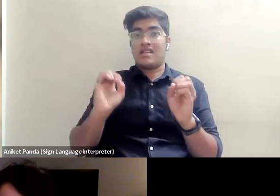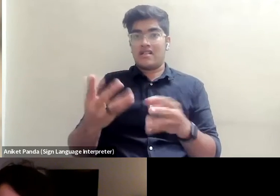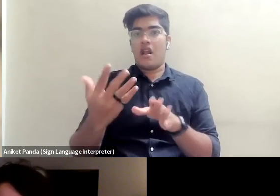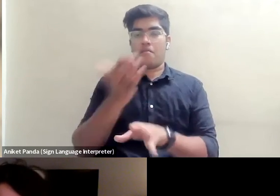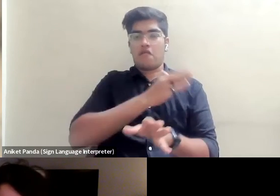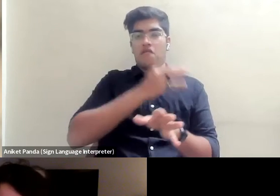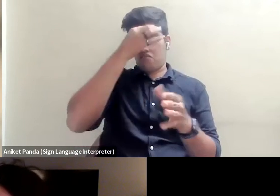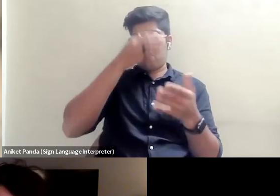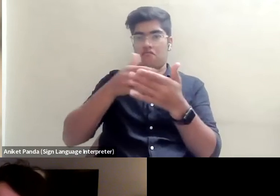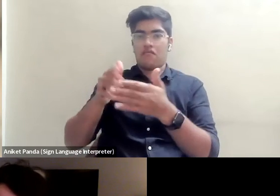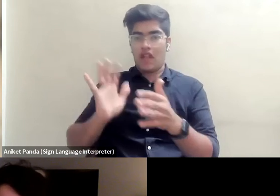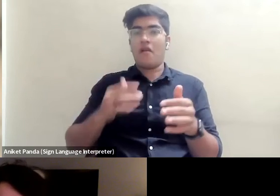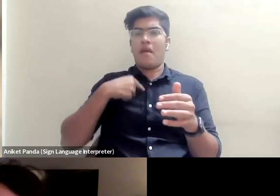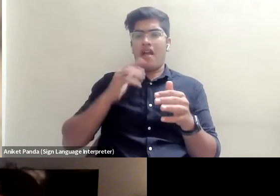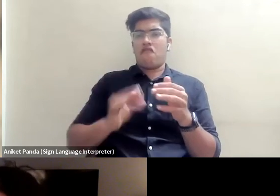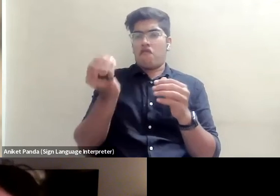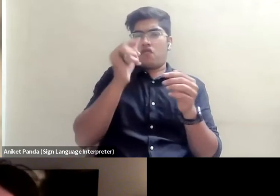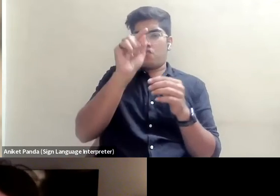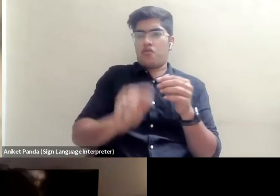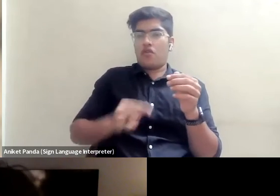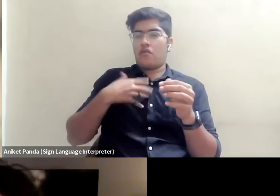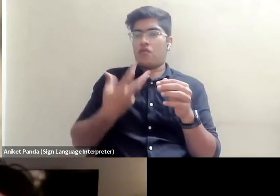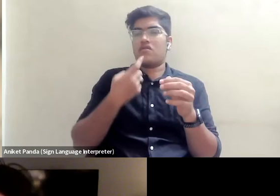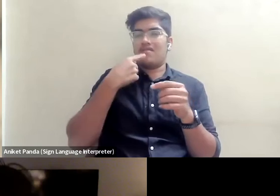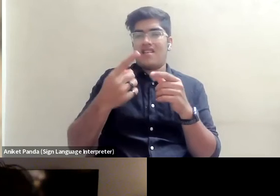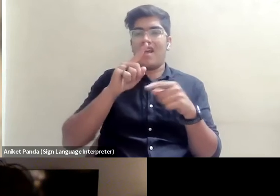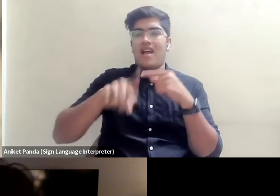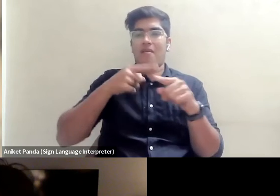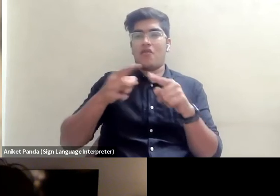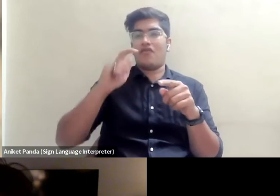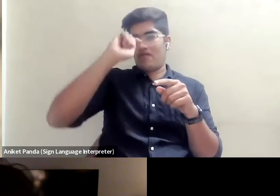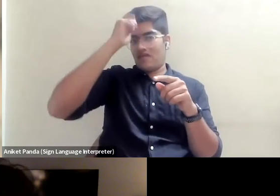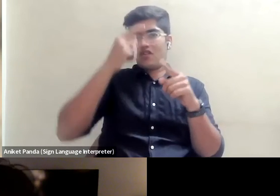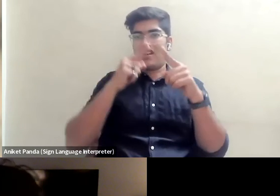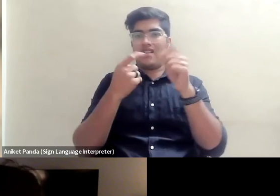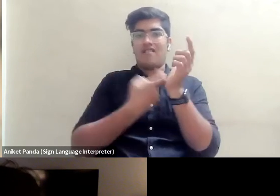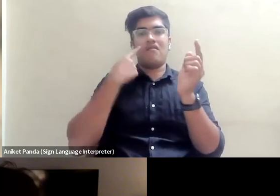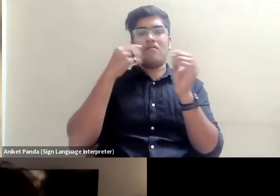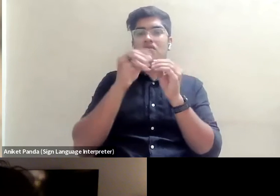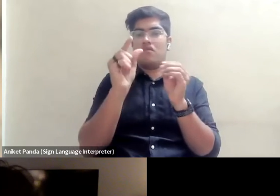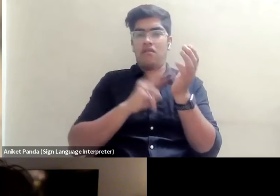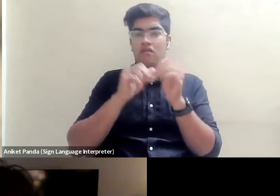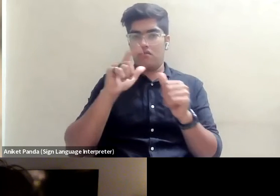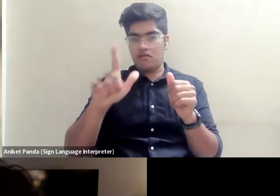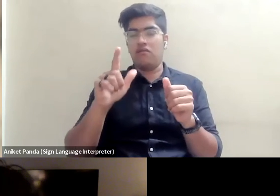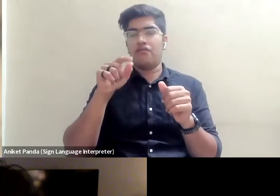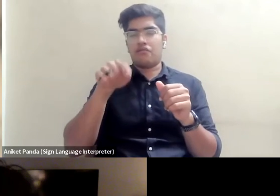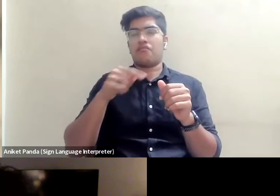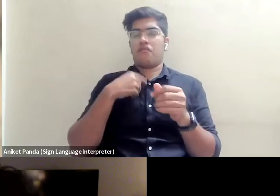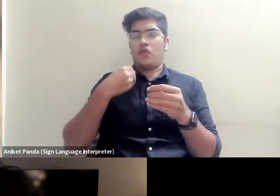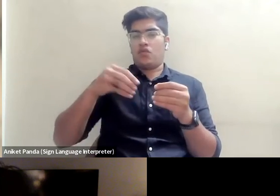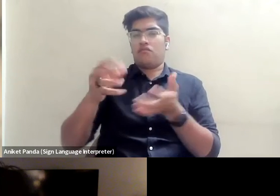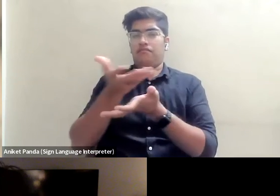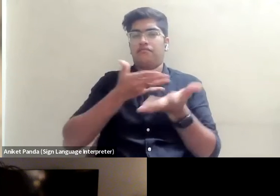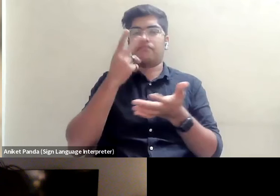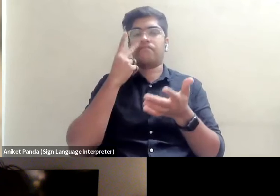I hope we can sort of talk about the functioning and how the logics work and stuff in a little bit. But some of the issues